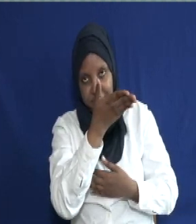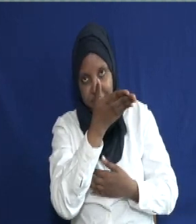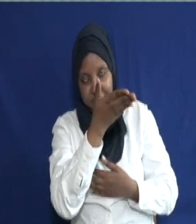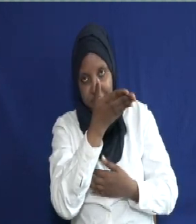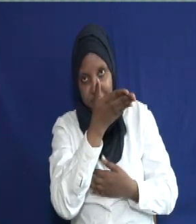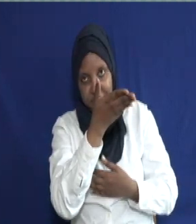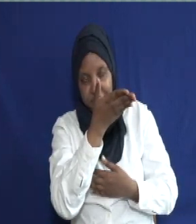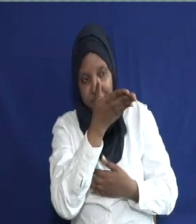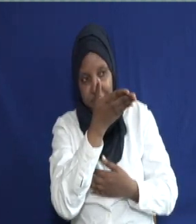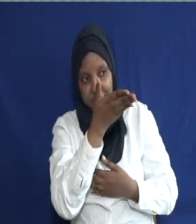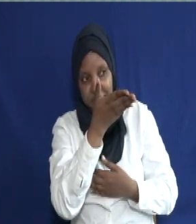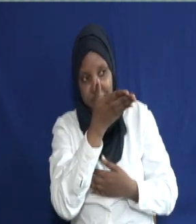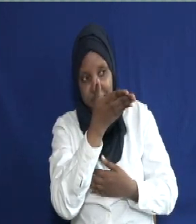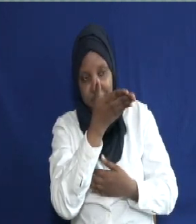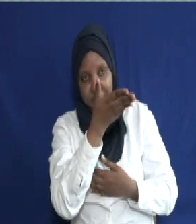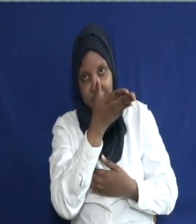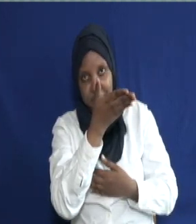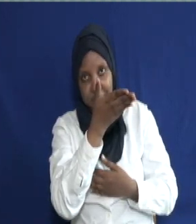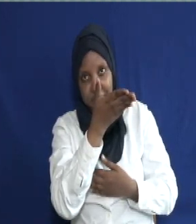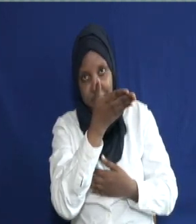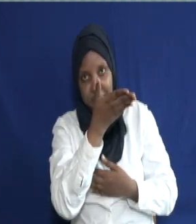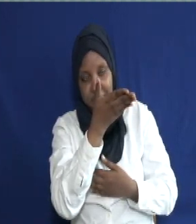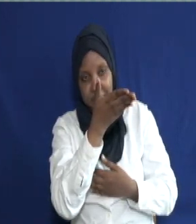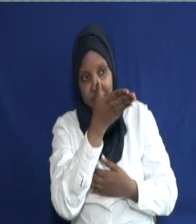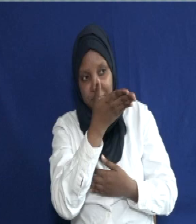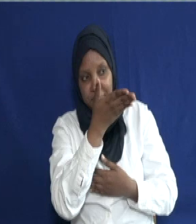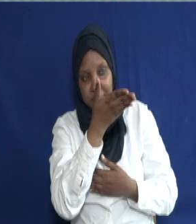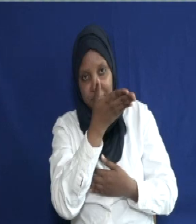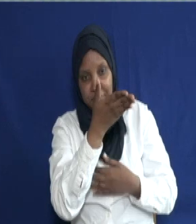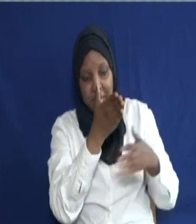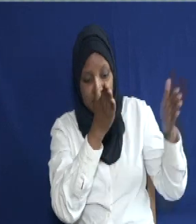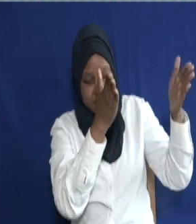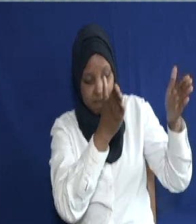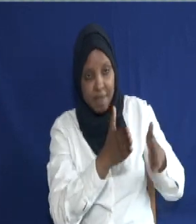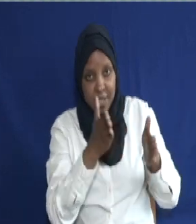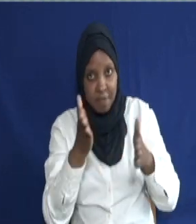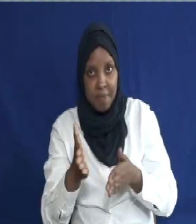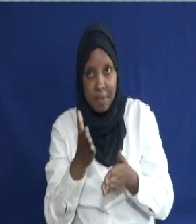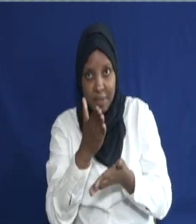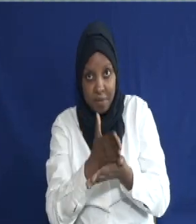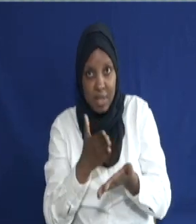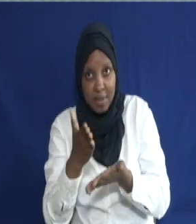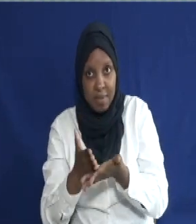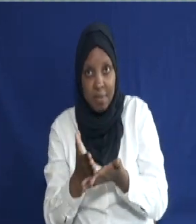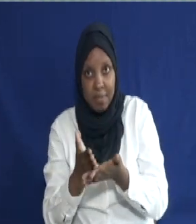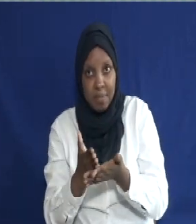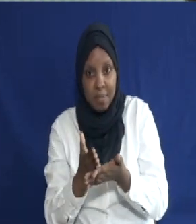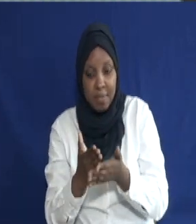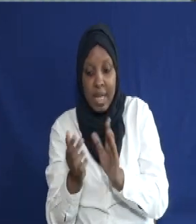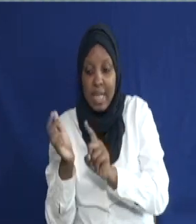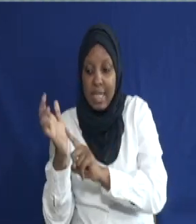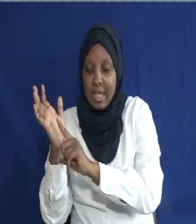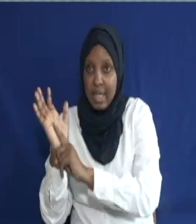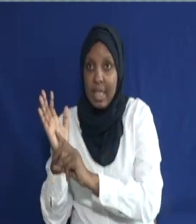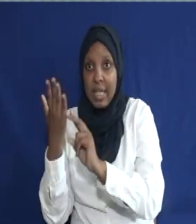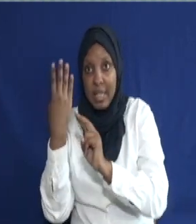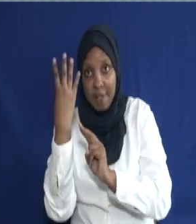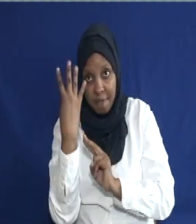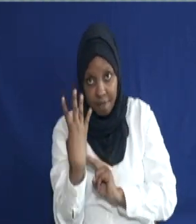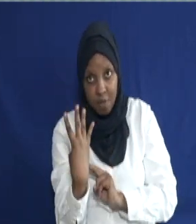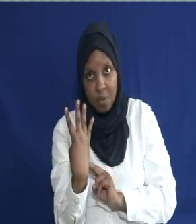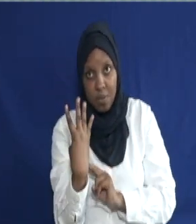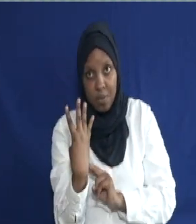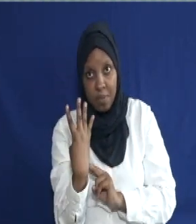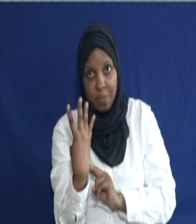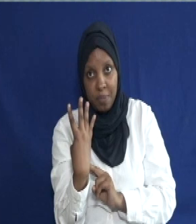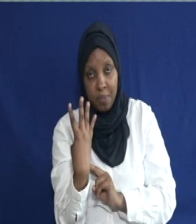to exponent of 3. We split 64 to exponent of 3. So we can